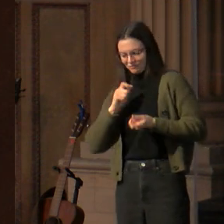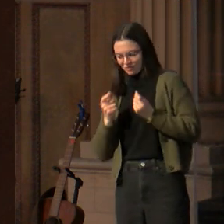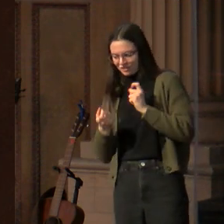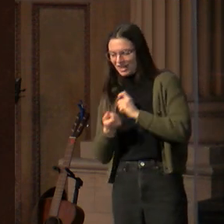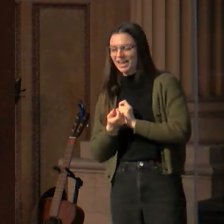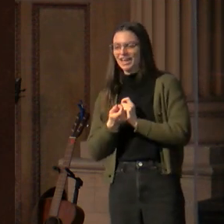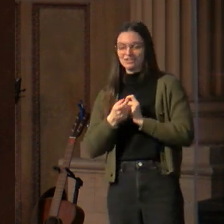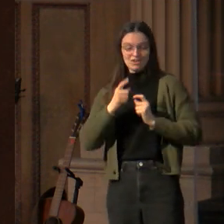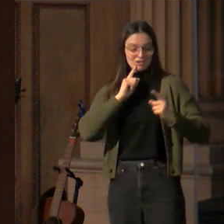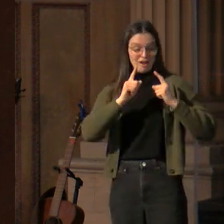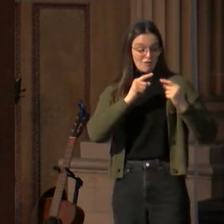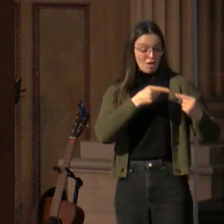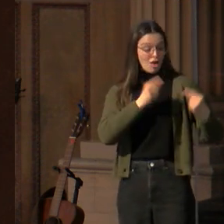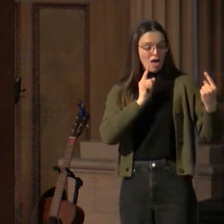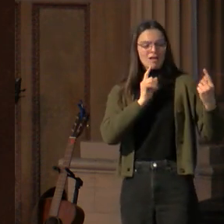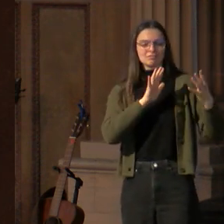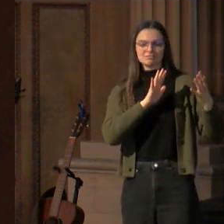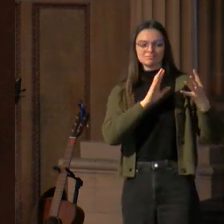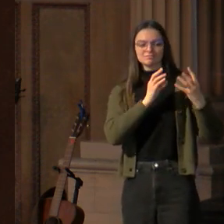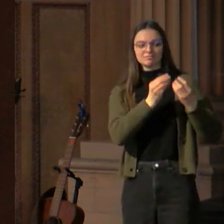we can move the conversation forward.